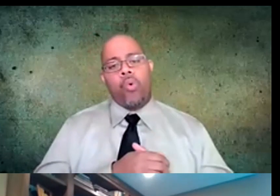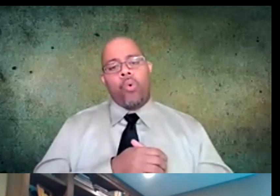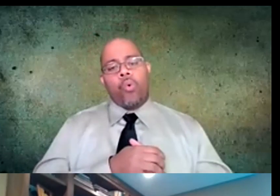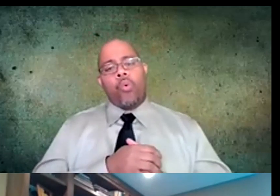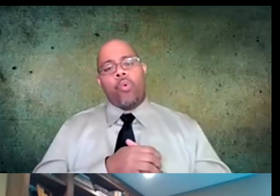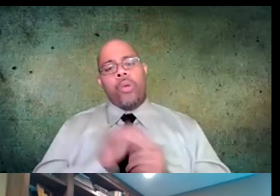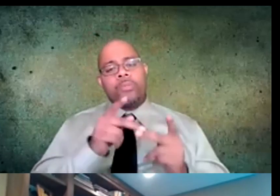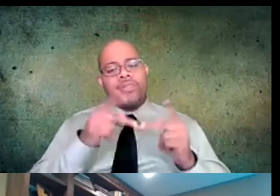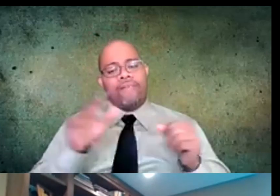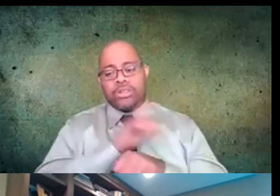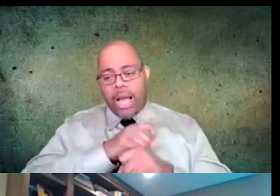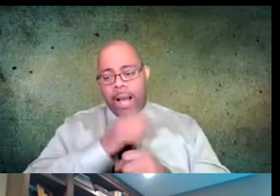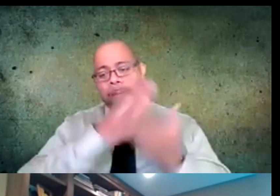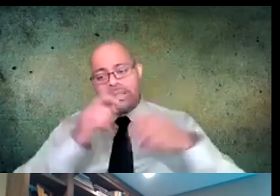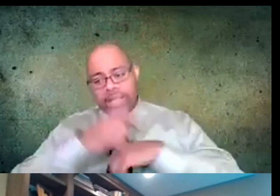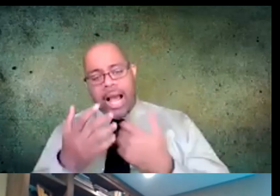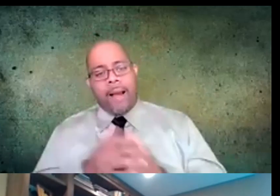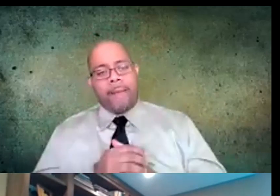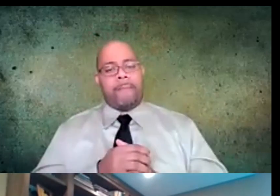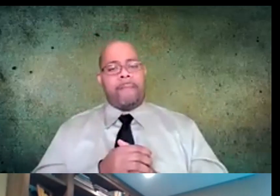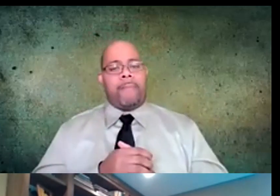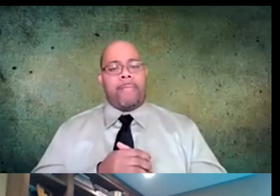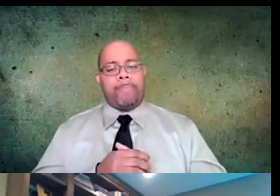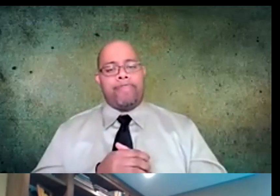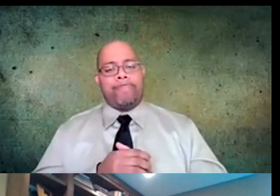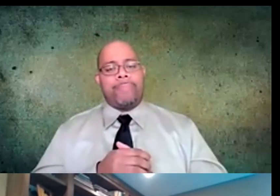position is full-time, is it part-time, is it long-term, short-term